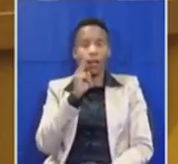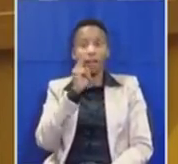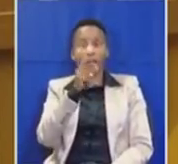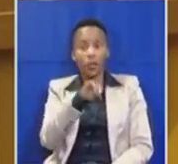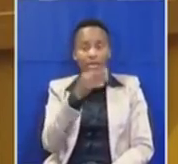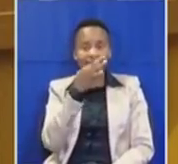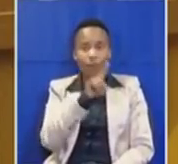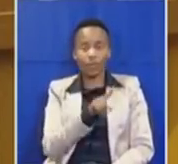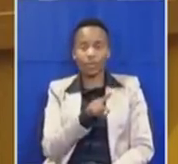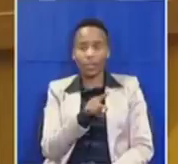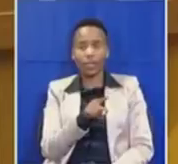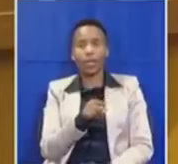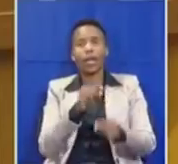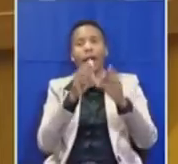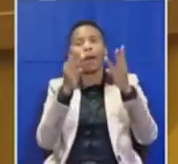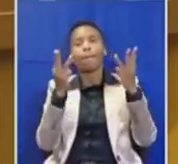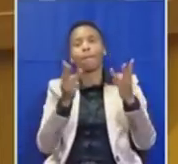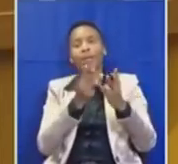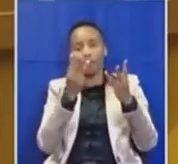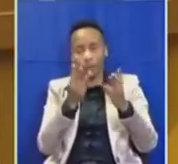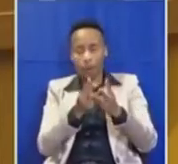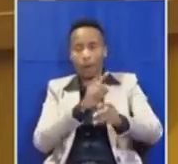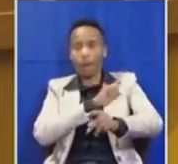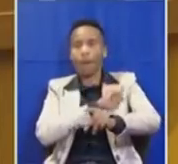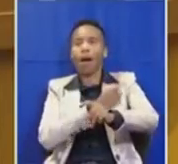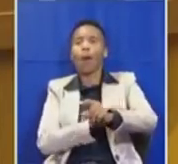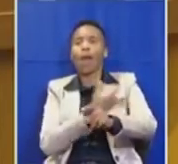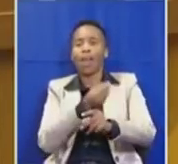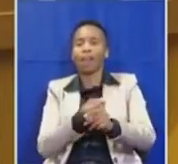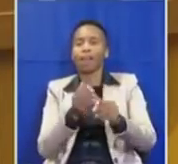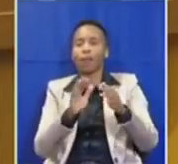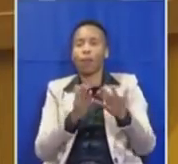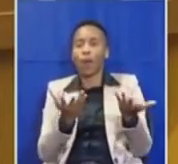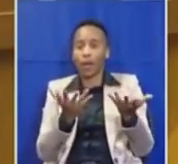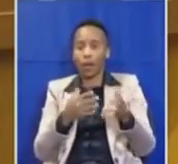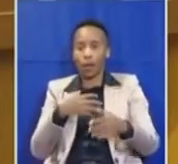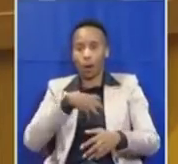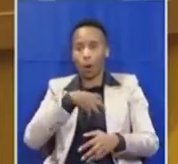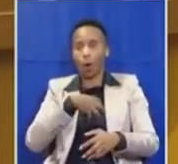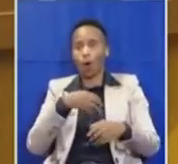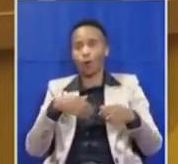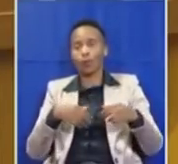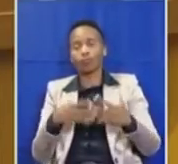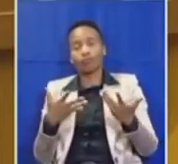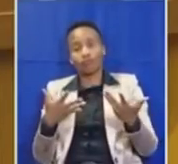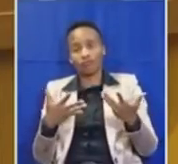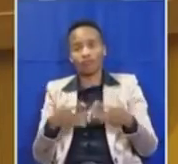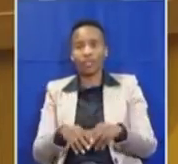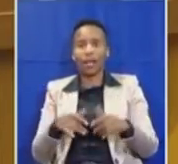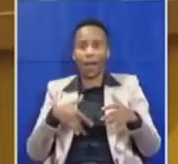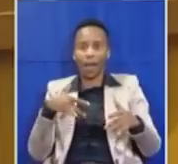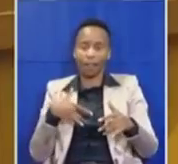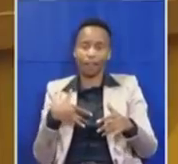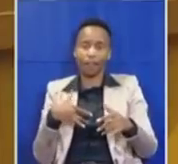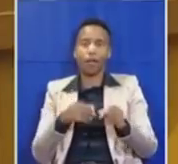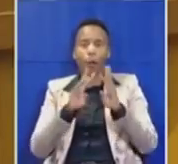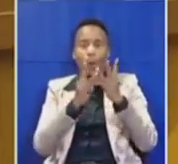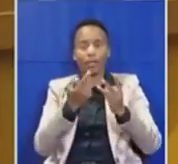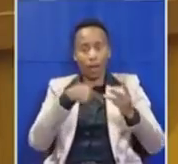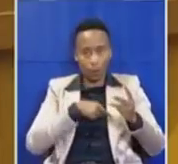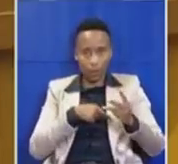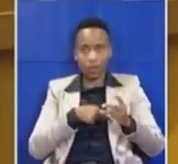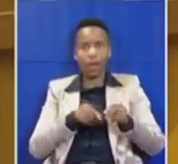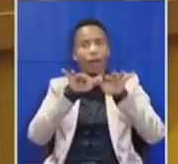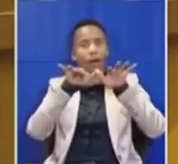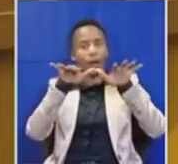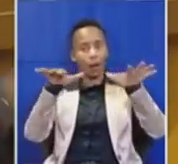people ultimately have power over their own lives. In our world, citizens have